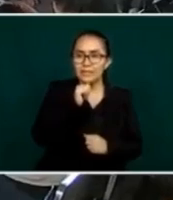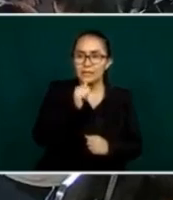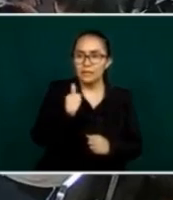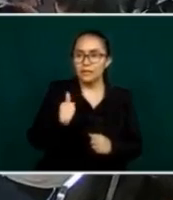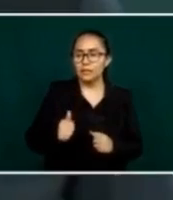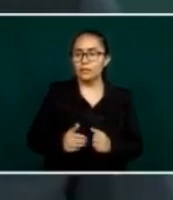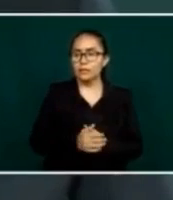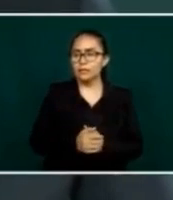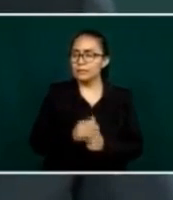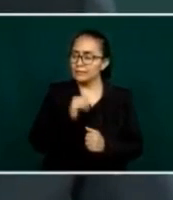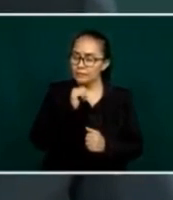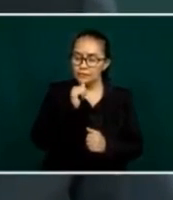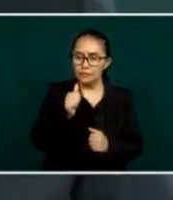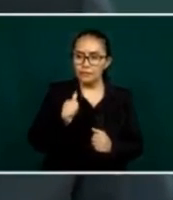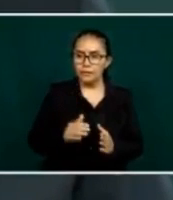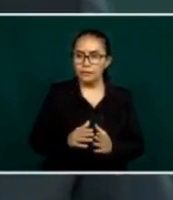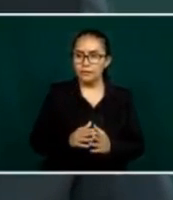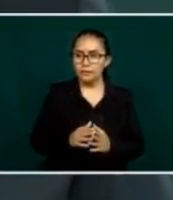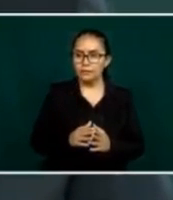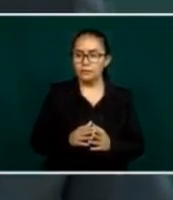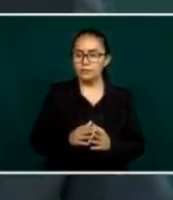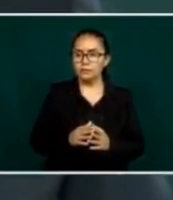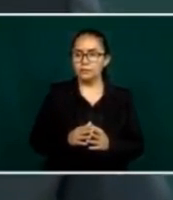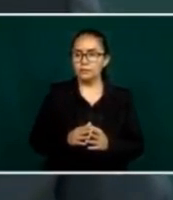nothing from anybody